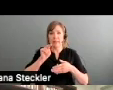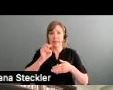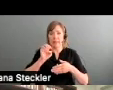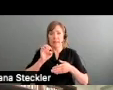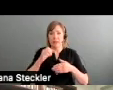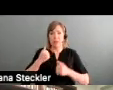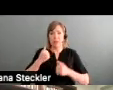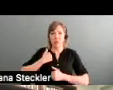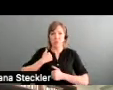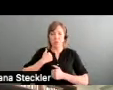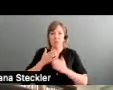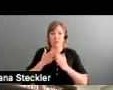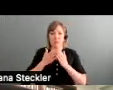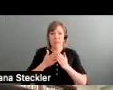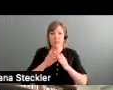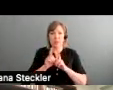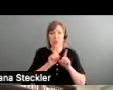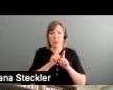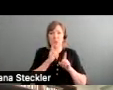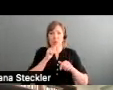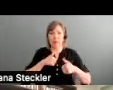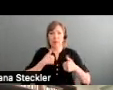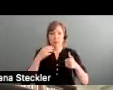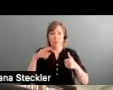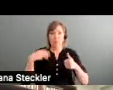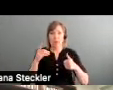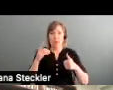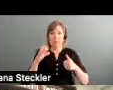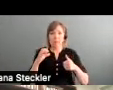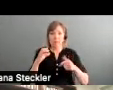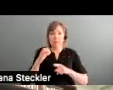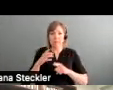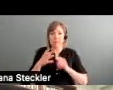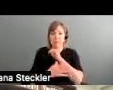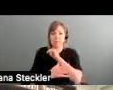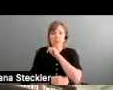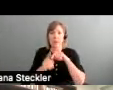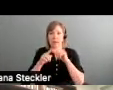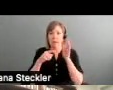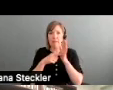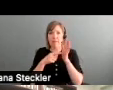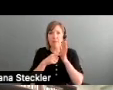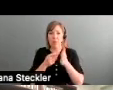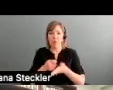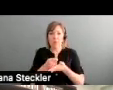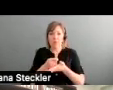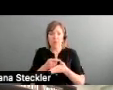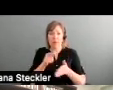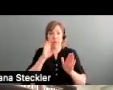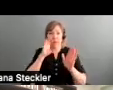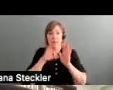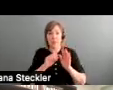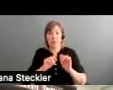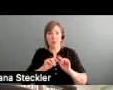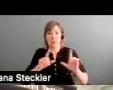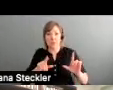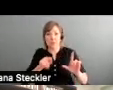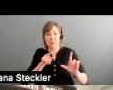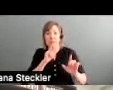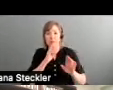residents of Washington, D.C., who were too poor to afford private treatment. And the image that I'm showing here is a very